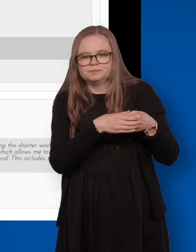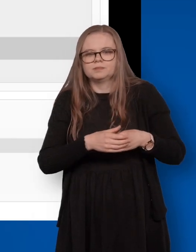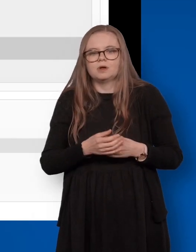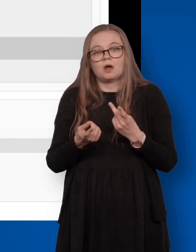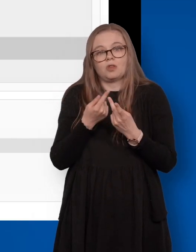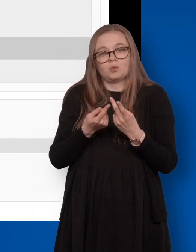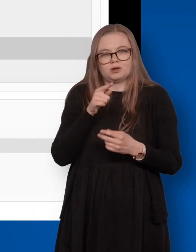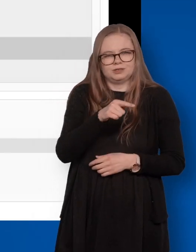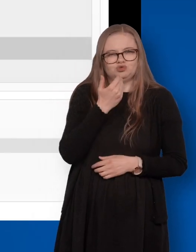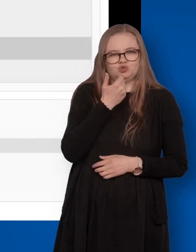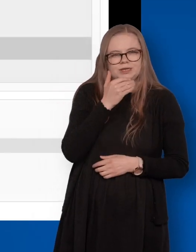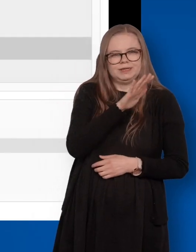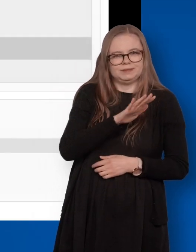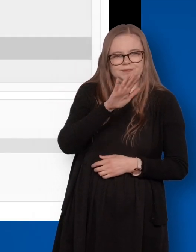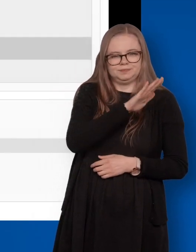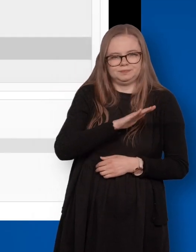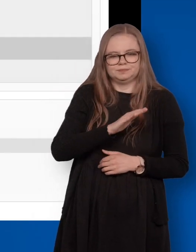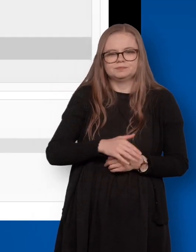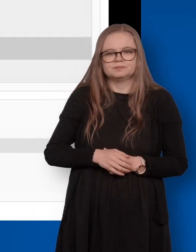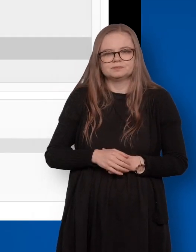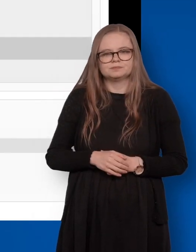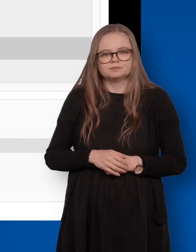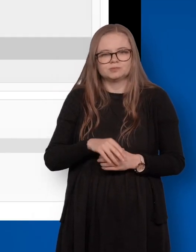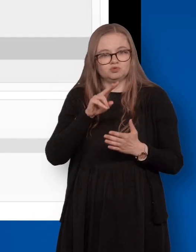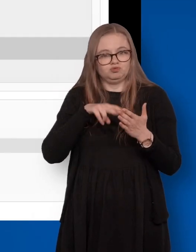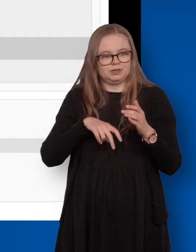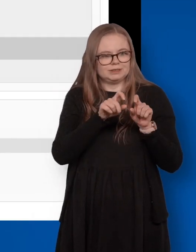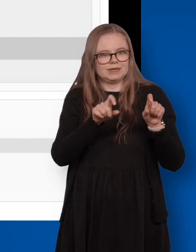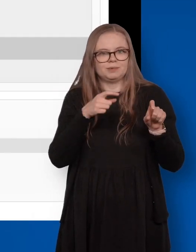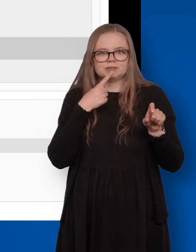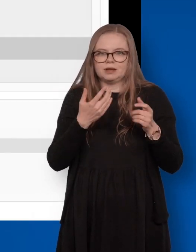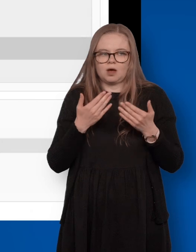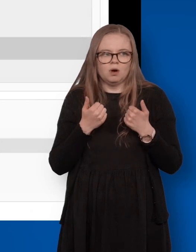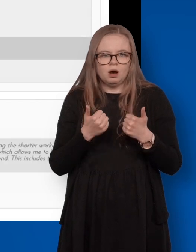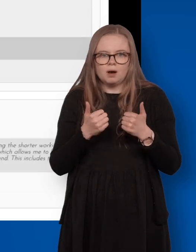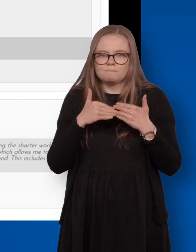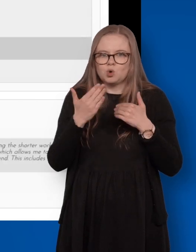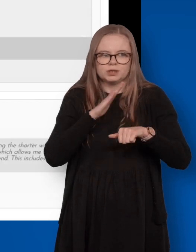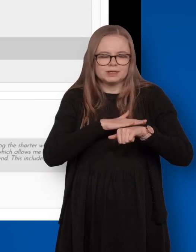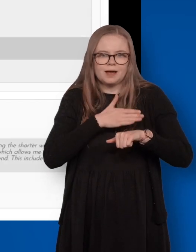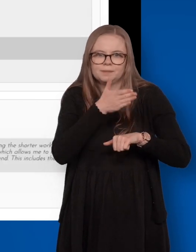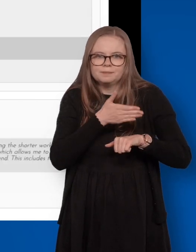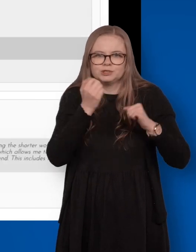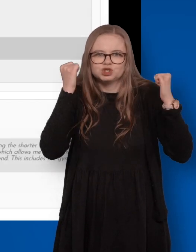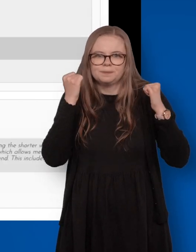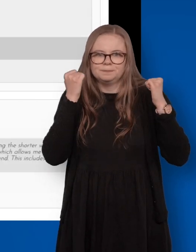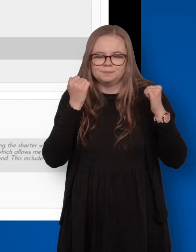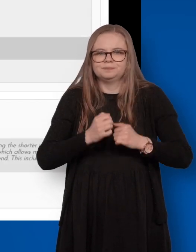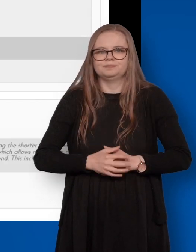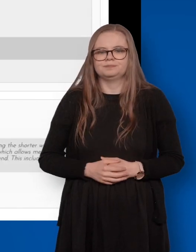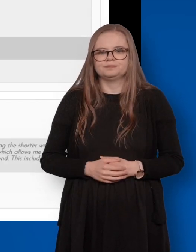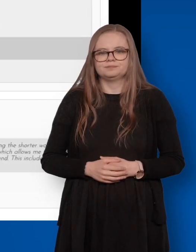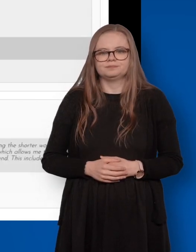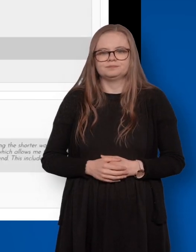over here, which is highlighted in green, if I read the statement, it says, I'm now able to dedicate more time at the gym. And if we